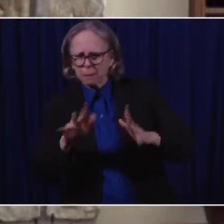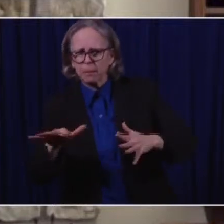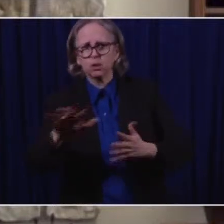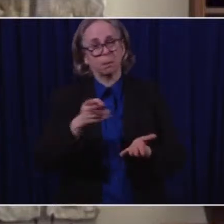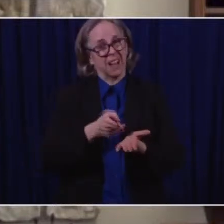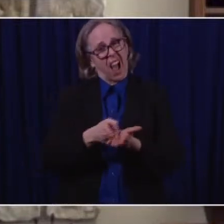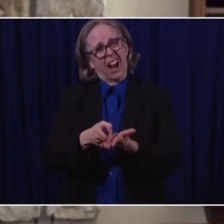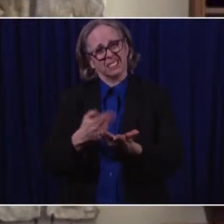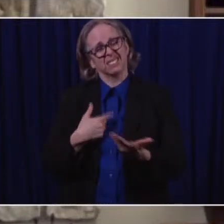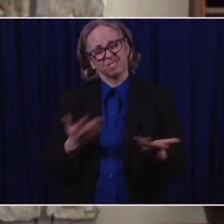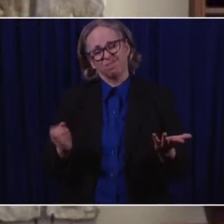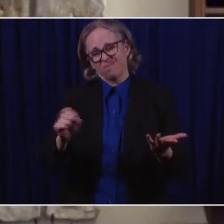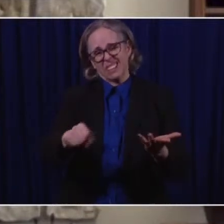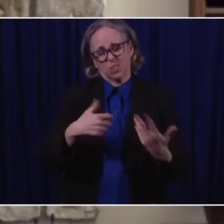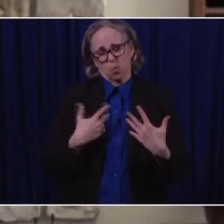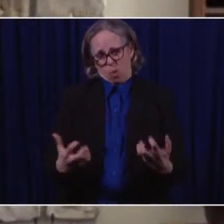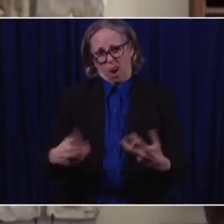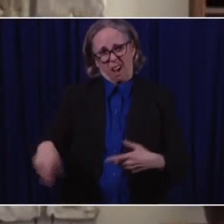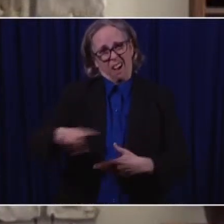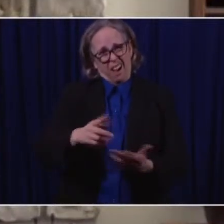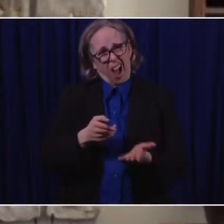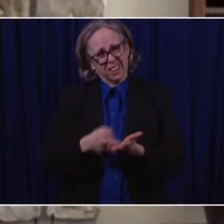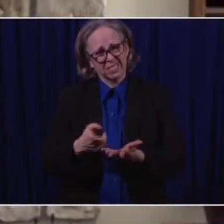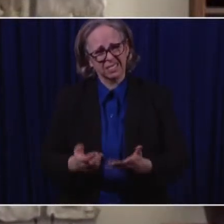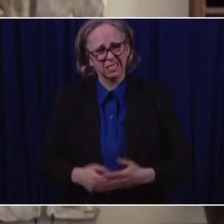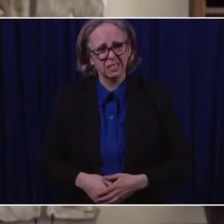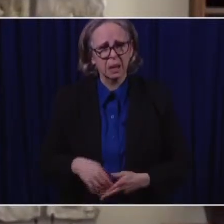people understand that